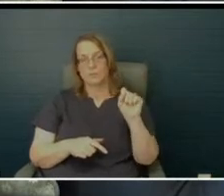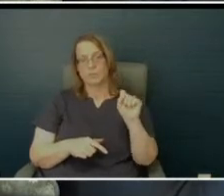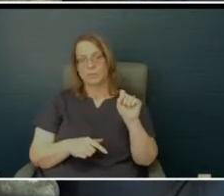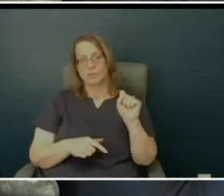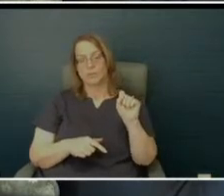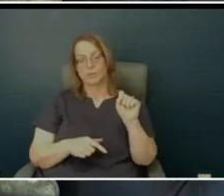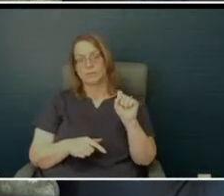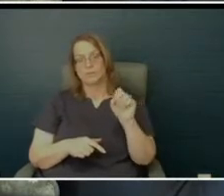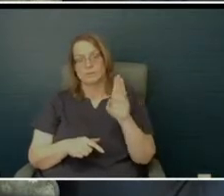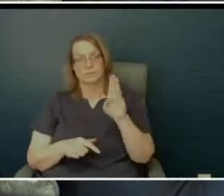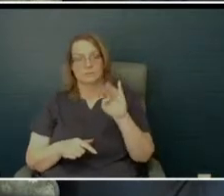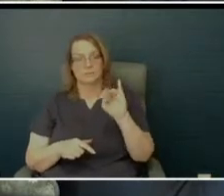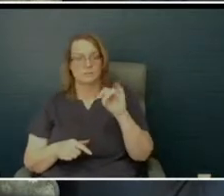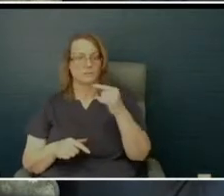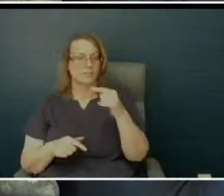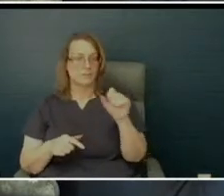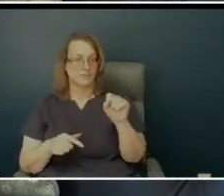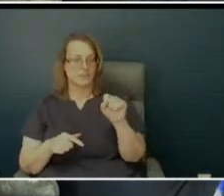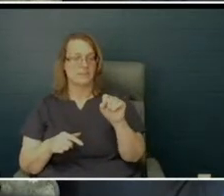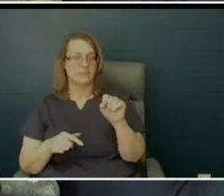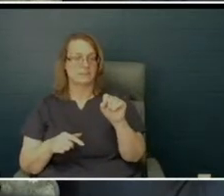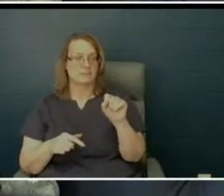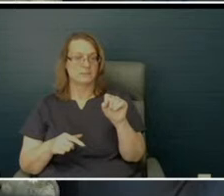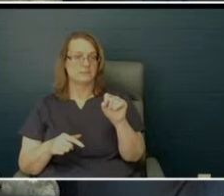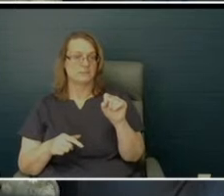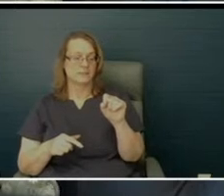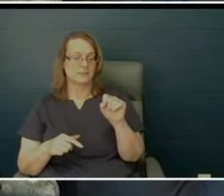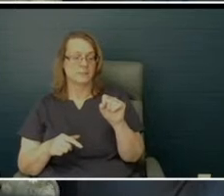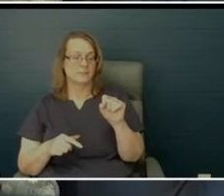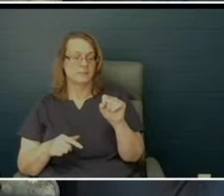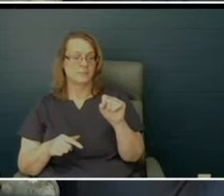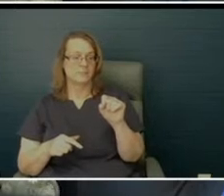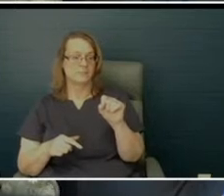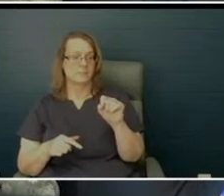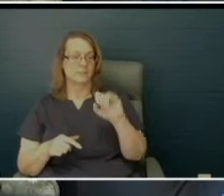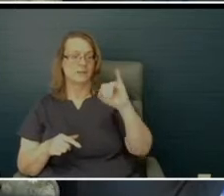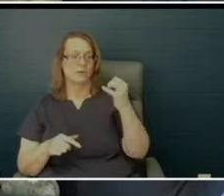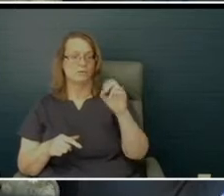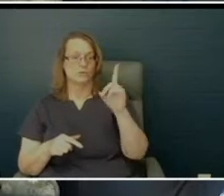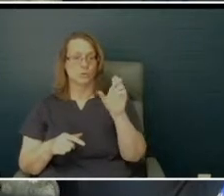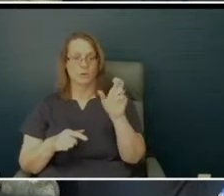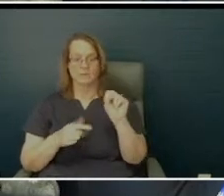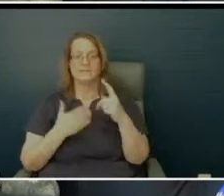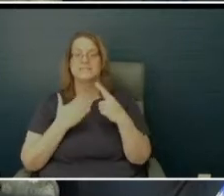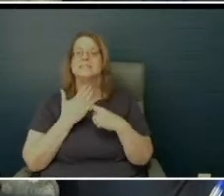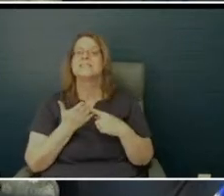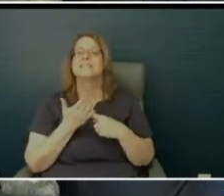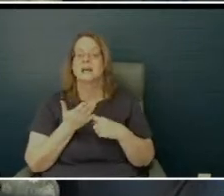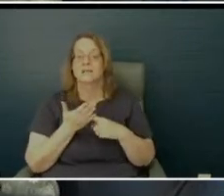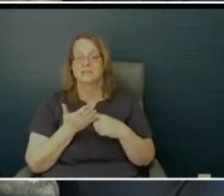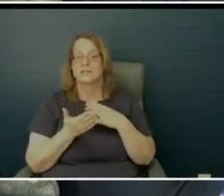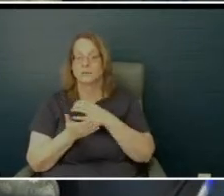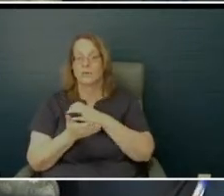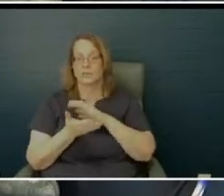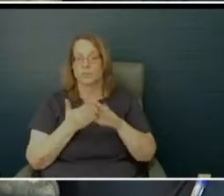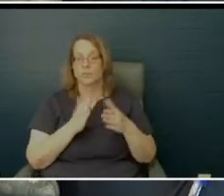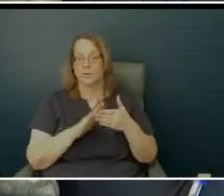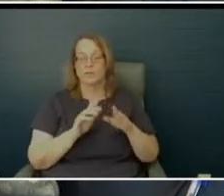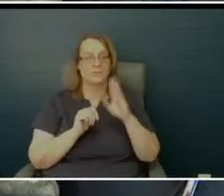Mr. Biggs did. Mr. Jordan talked about congressional pardons, but he never asked me for